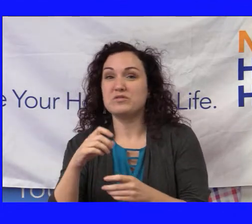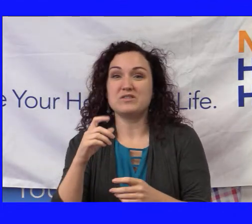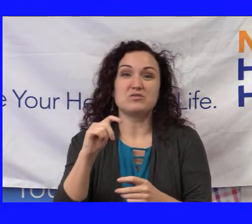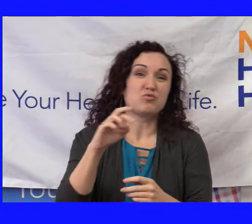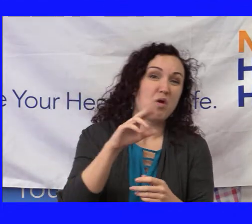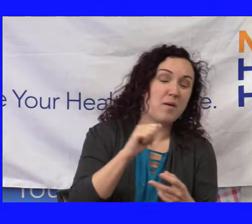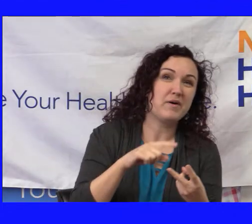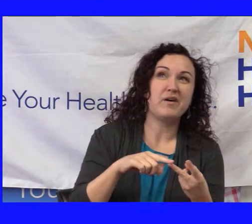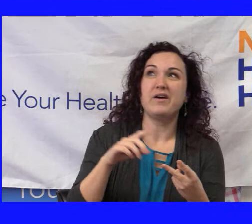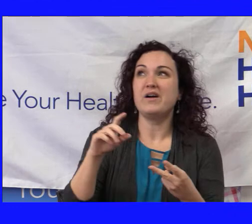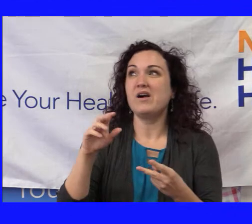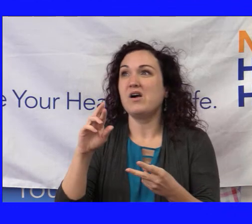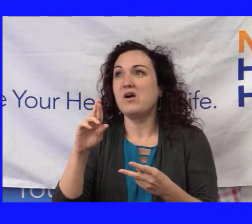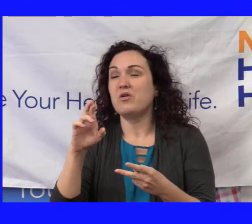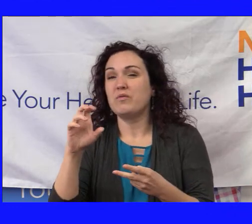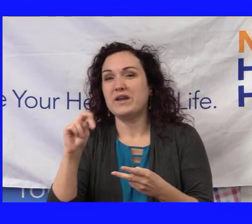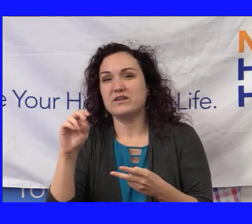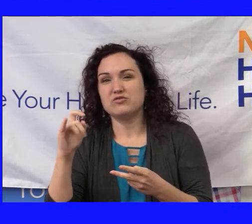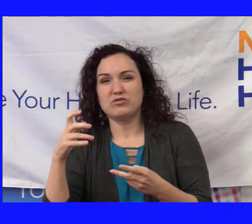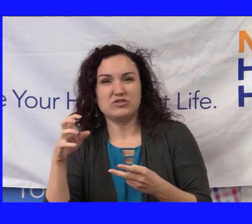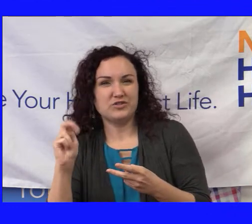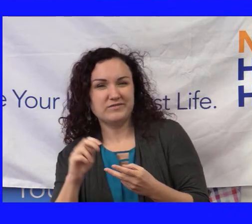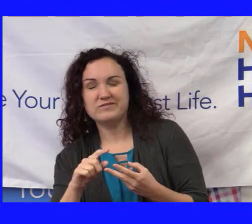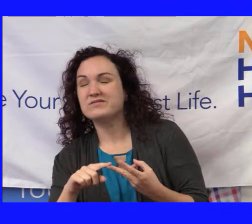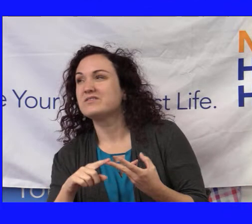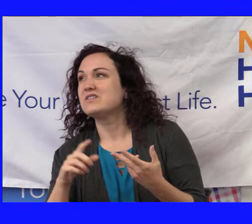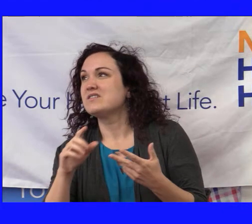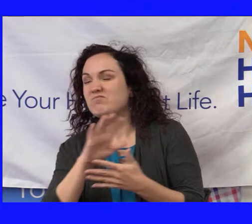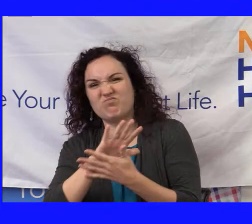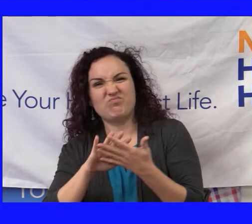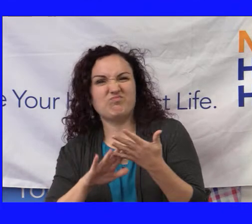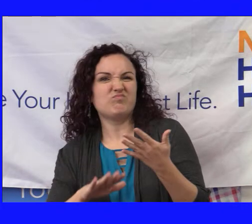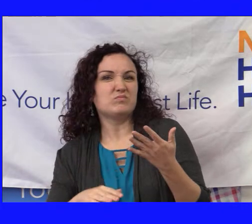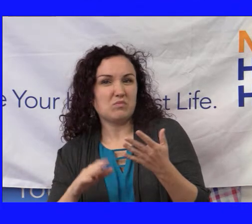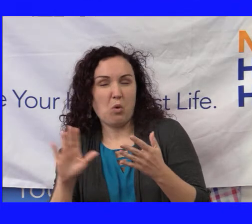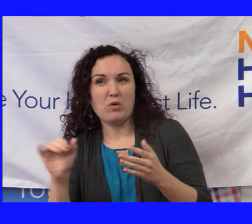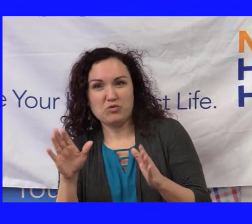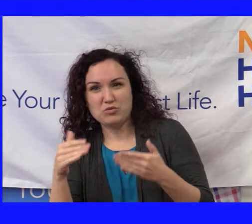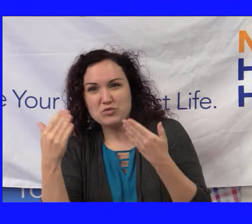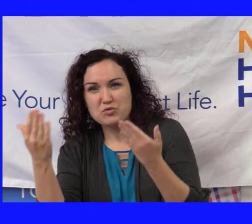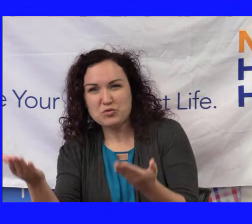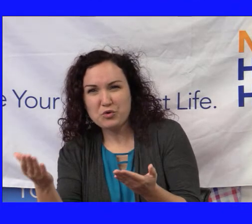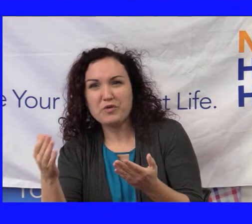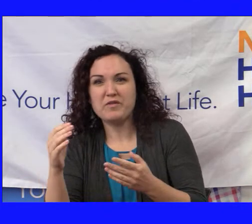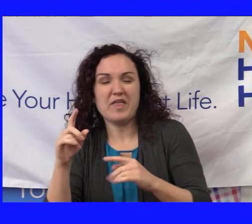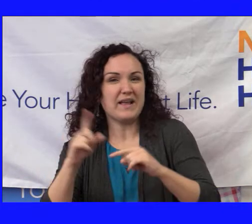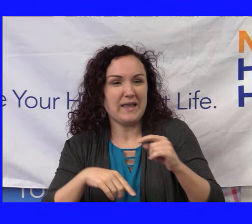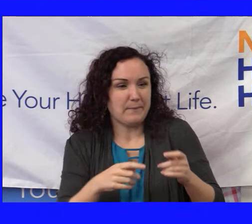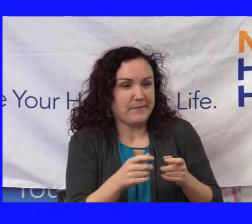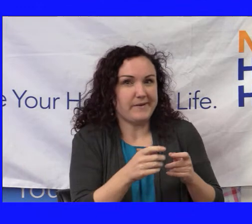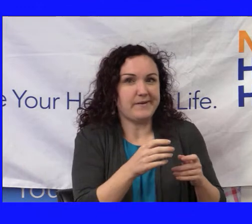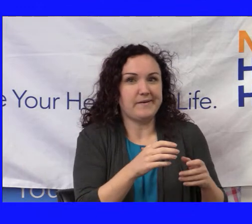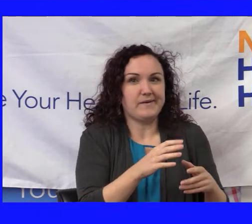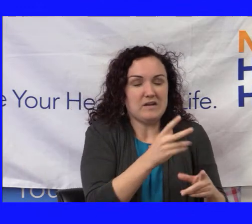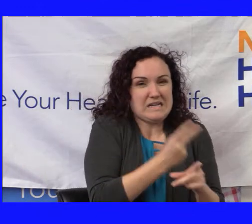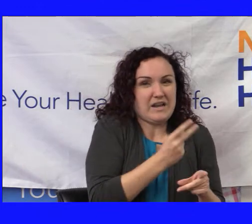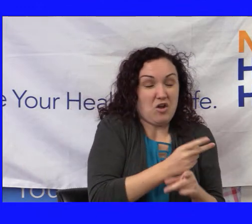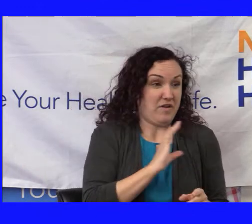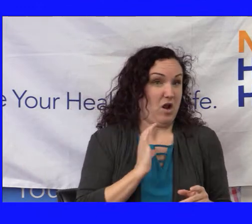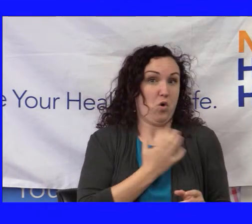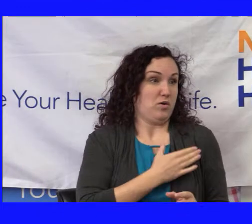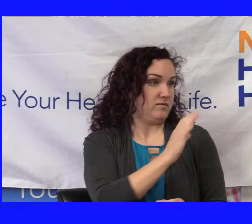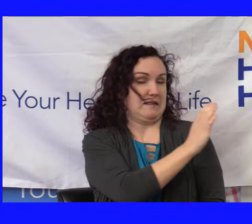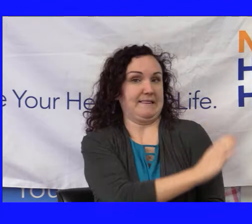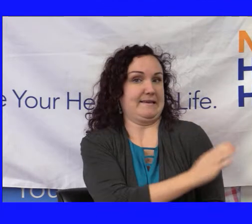all areas of dentistry, and also allowing us to serve those with IDD that can't be handled in our clinics. From